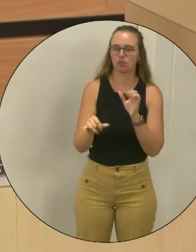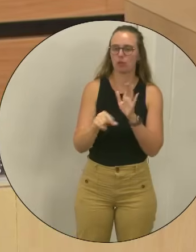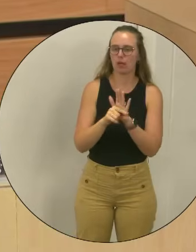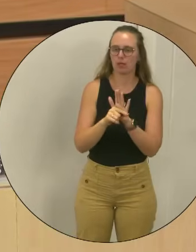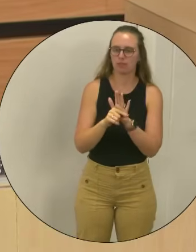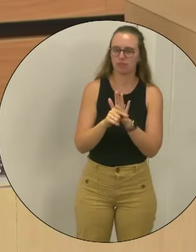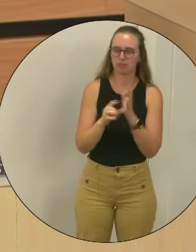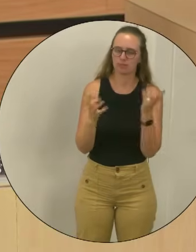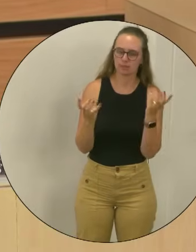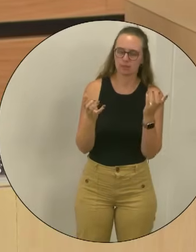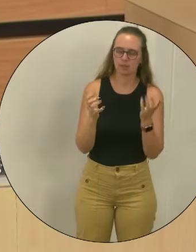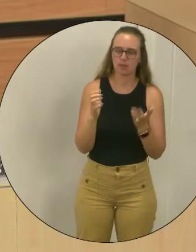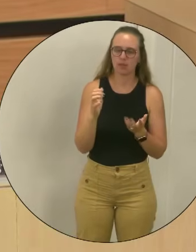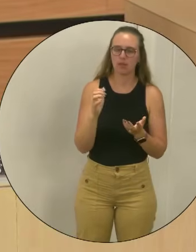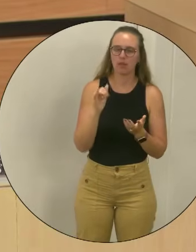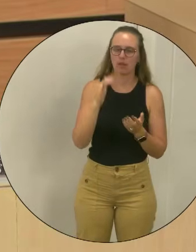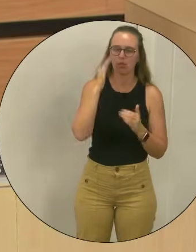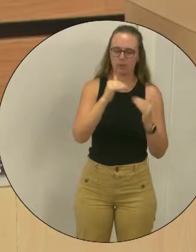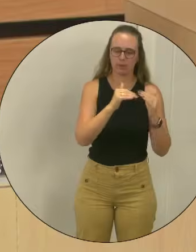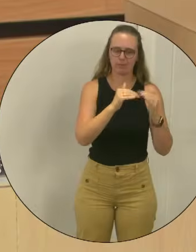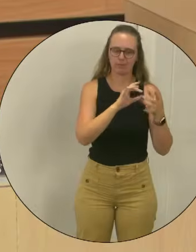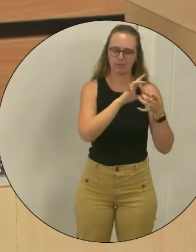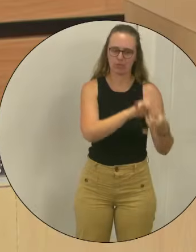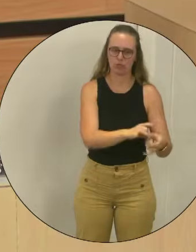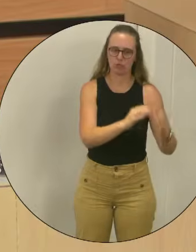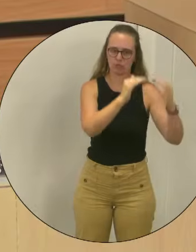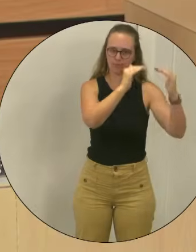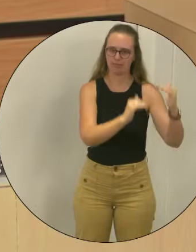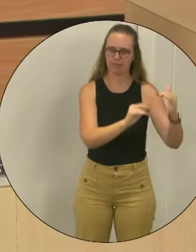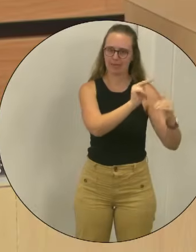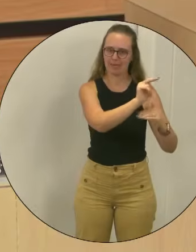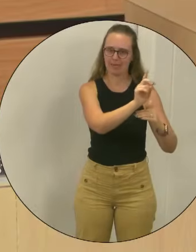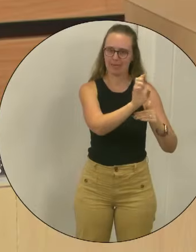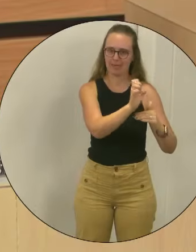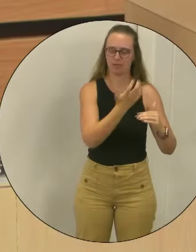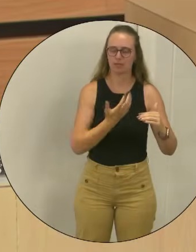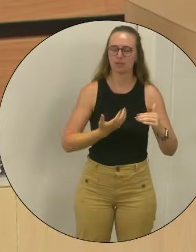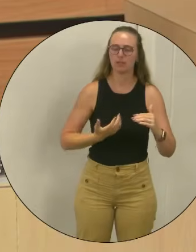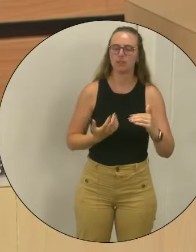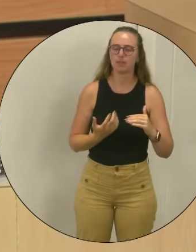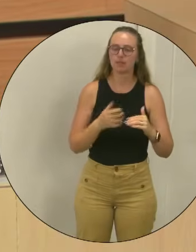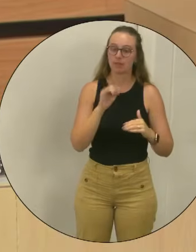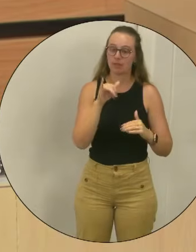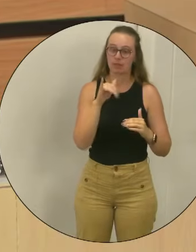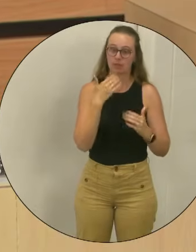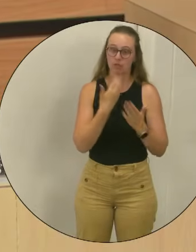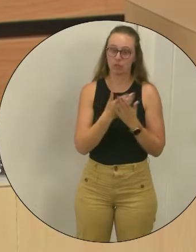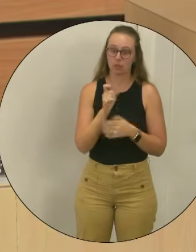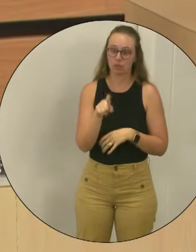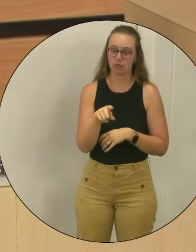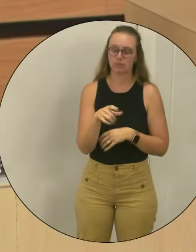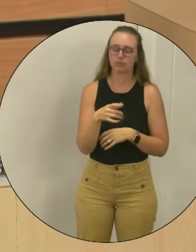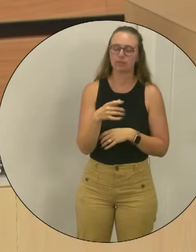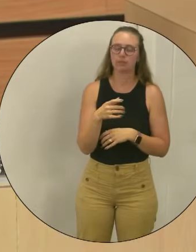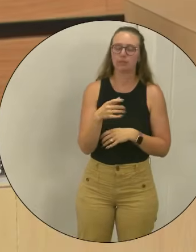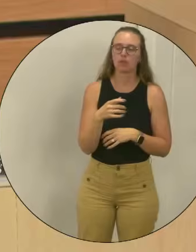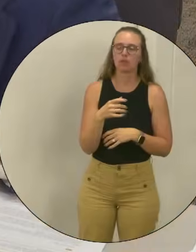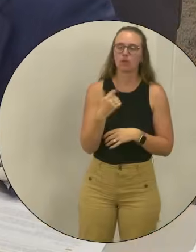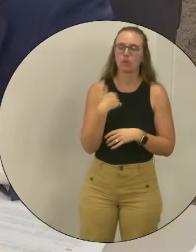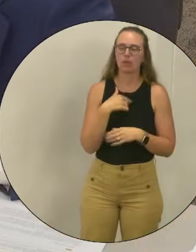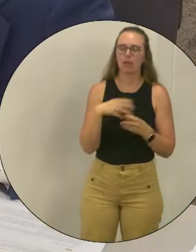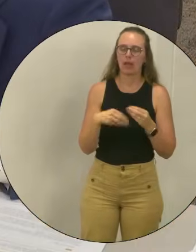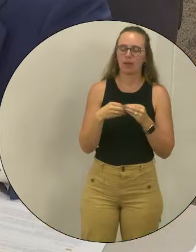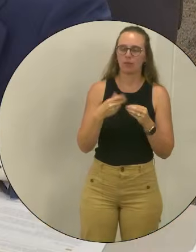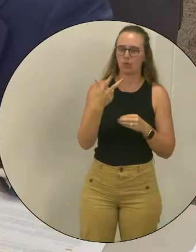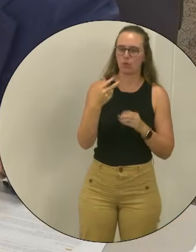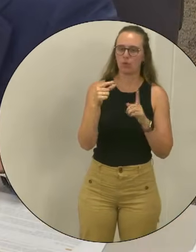Wouldn't that be something that would be under the authority of NDE? Nick Saccone for the record. That's a great question, and when we put 3 words